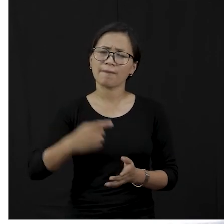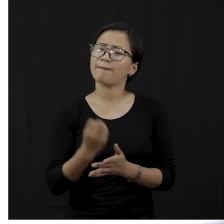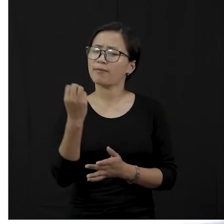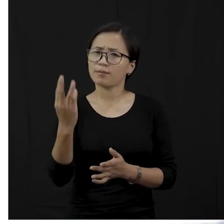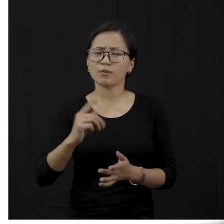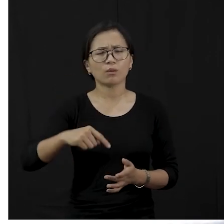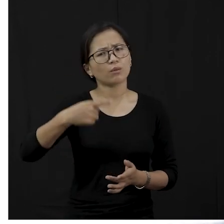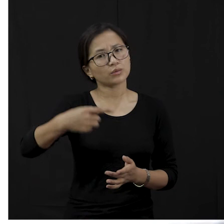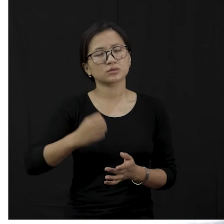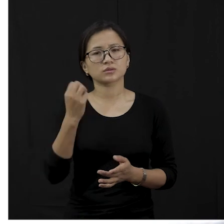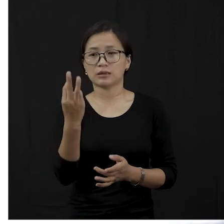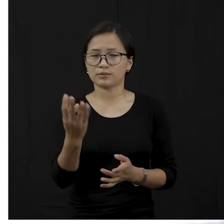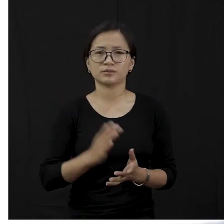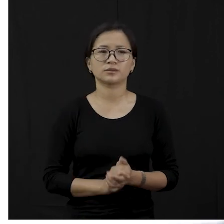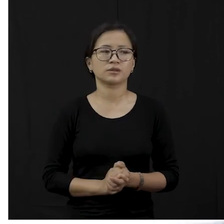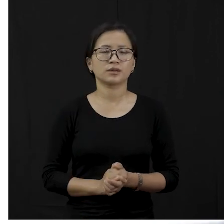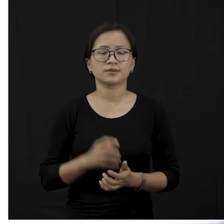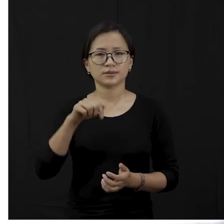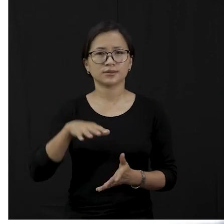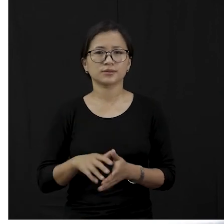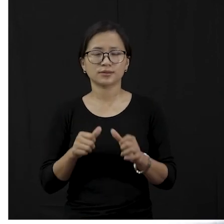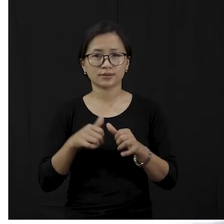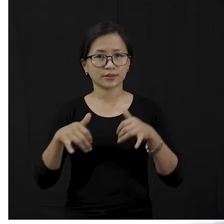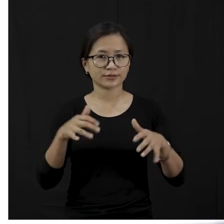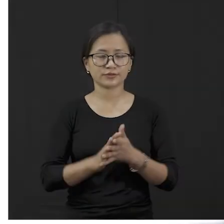then this is our activity time. Okay,